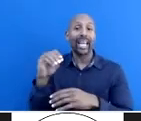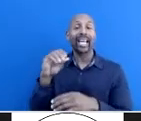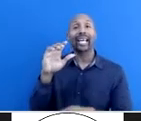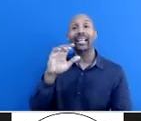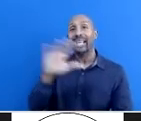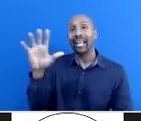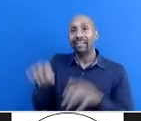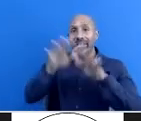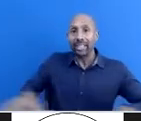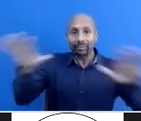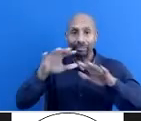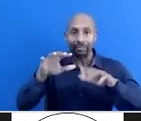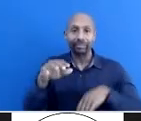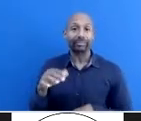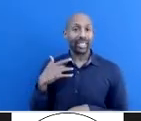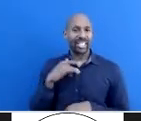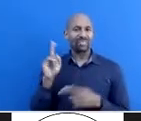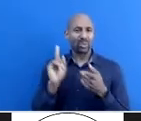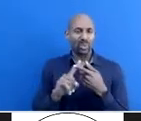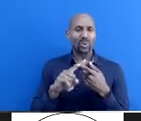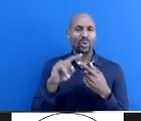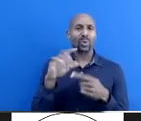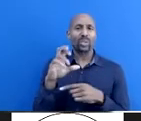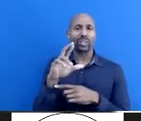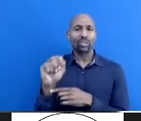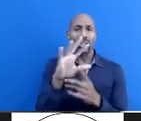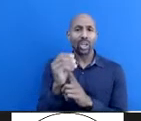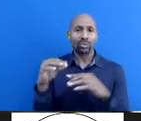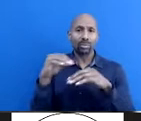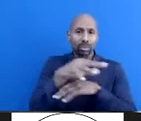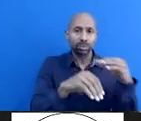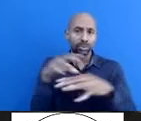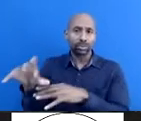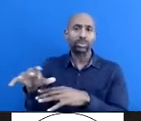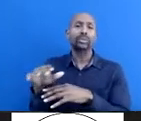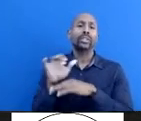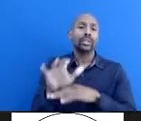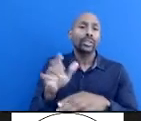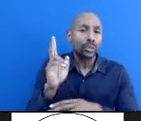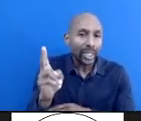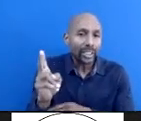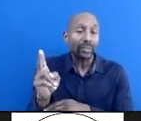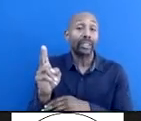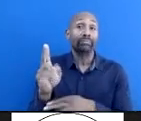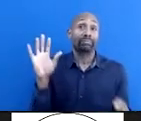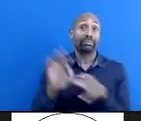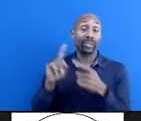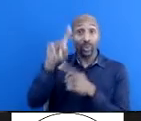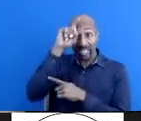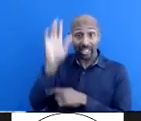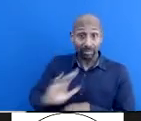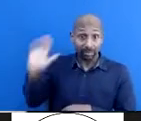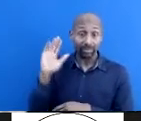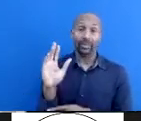back to ancient Egypt, the 16th century transatlantic slave trade, the Jazz Age, and the 60s civil